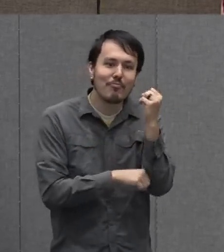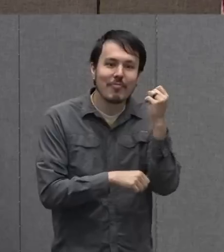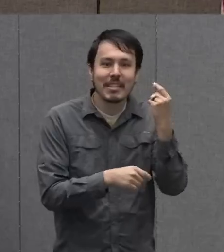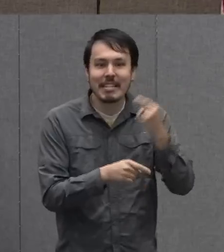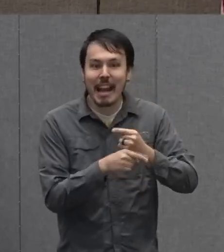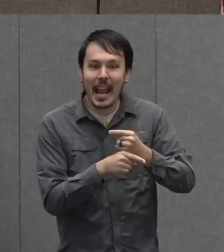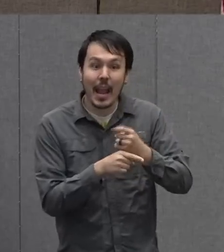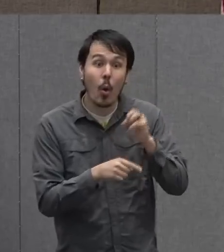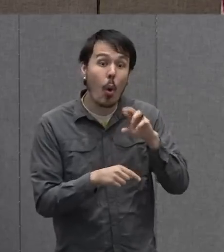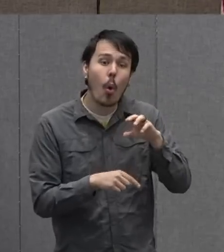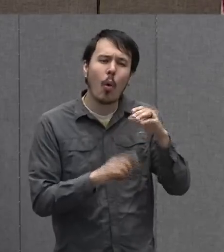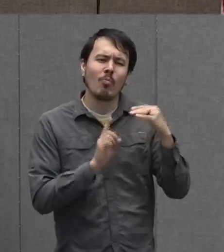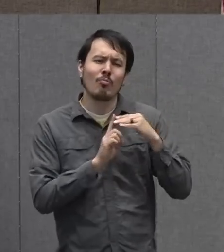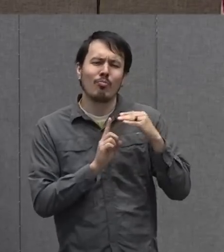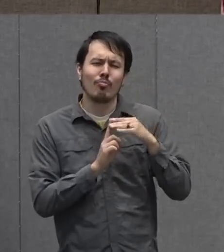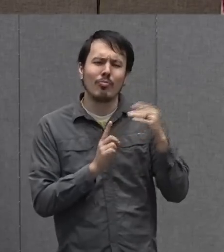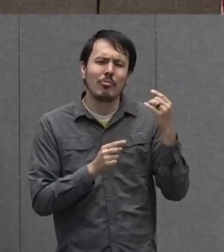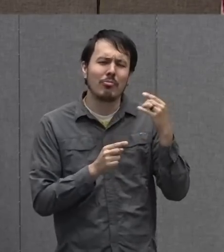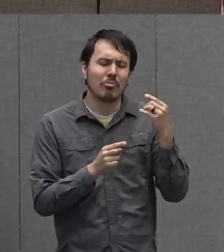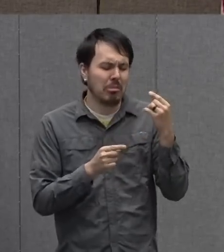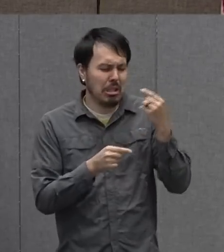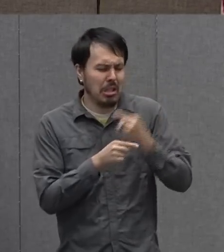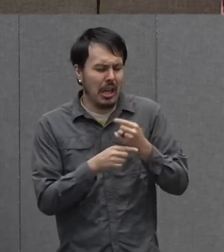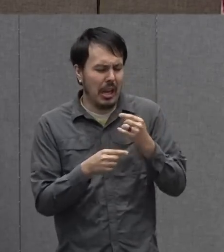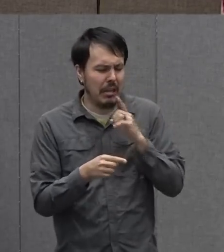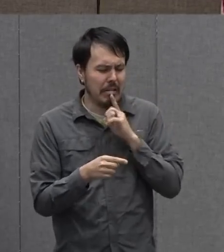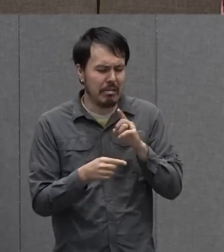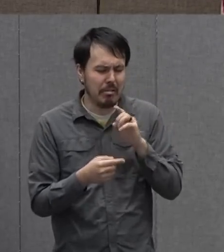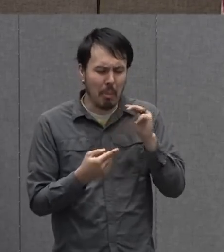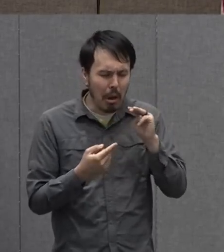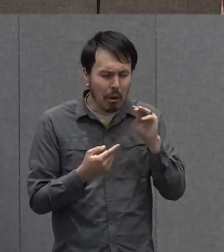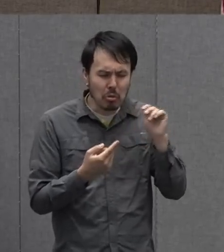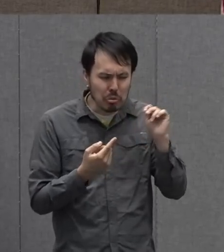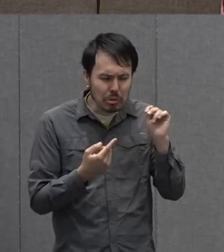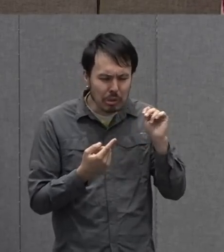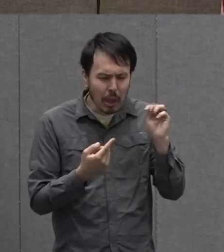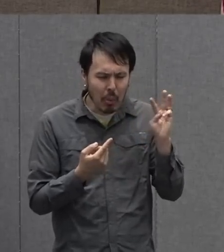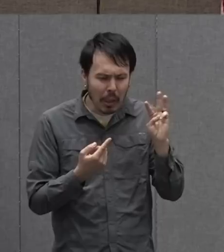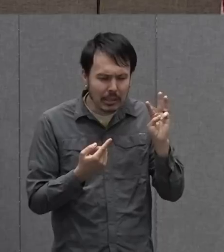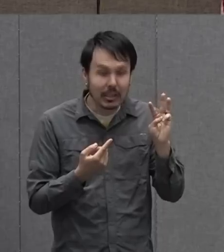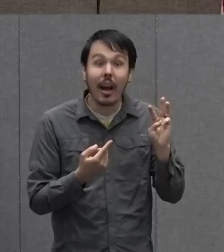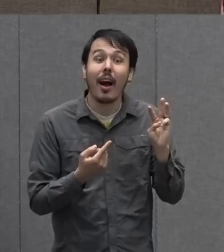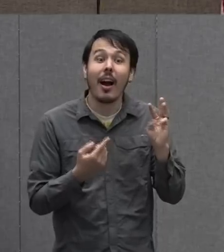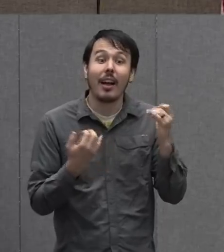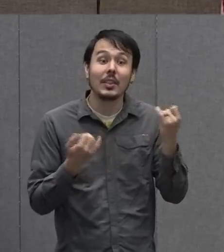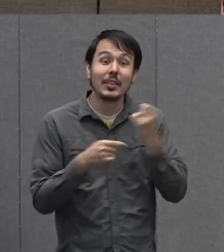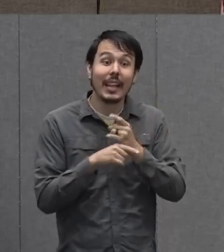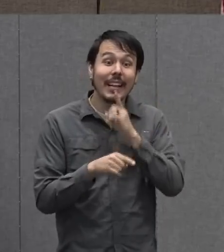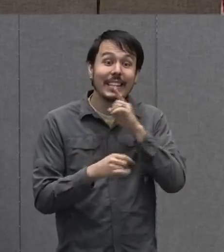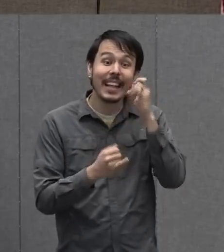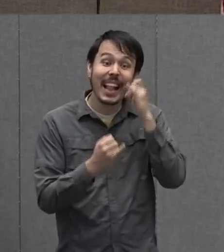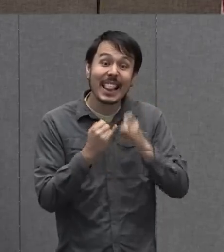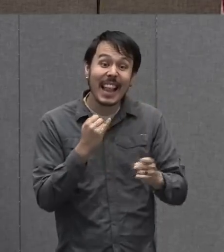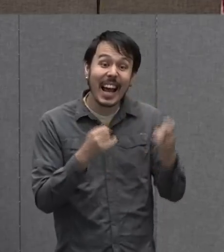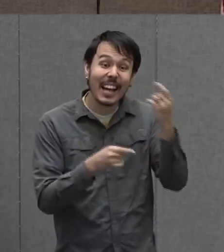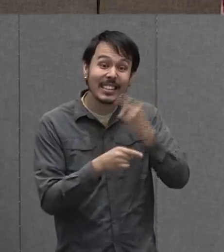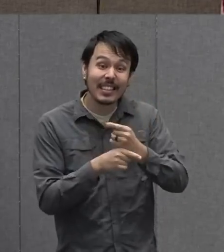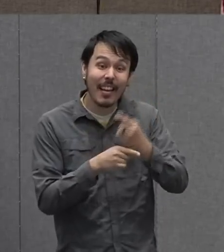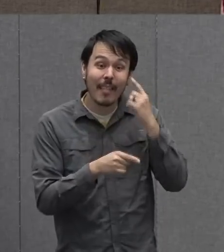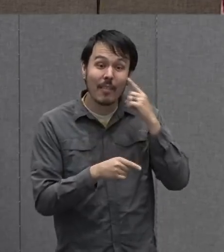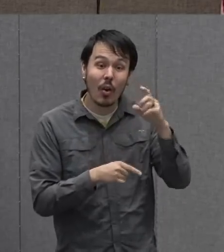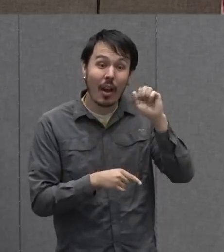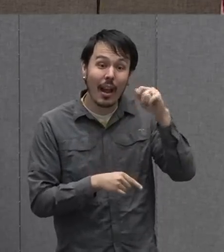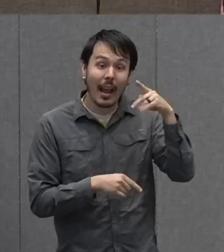week it is. And I saw today is the last day in April. Today is April